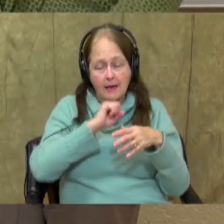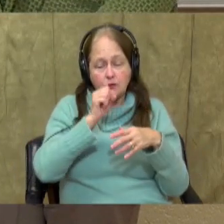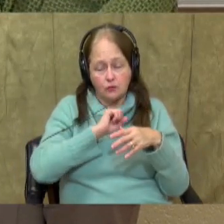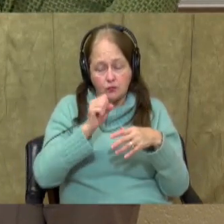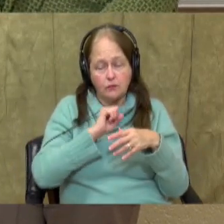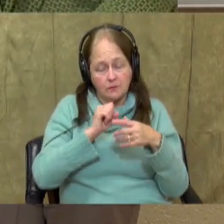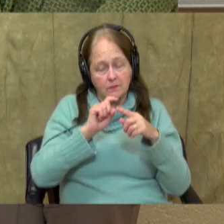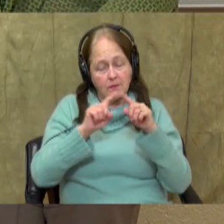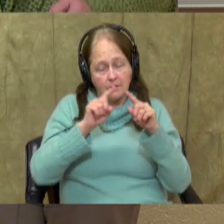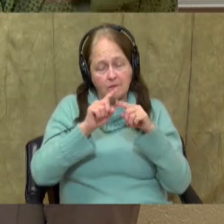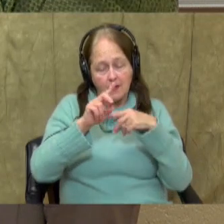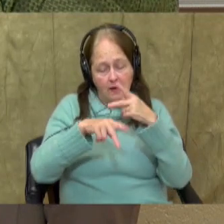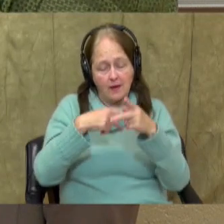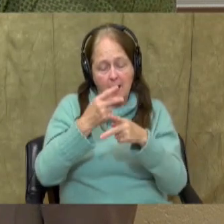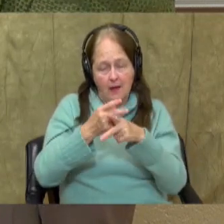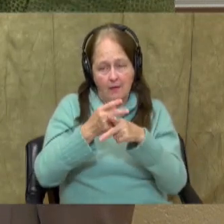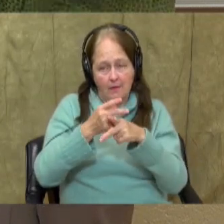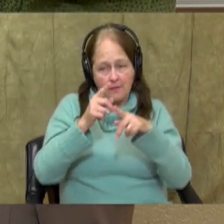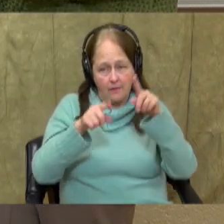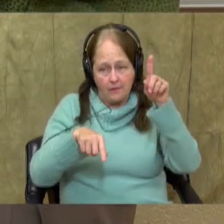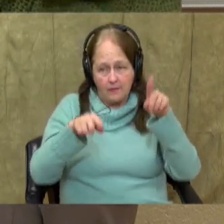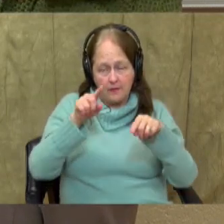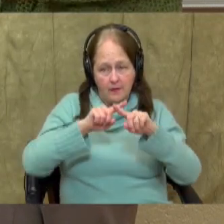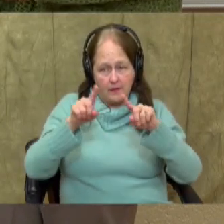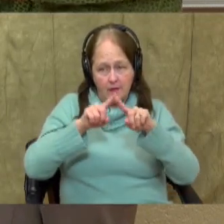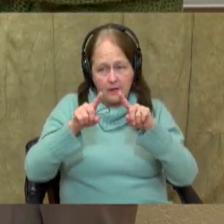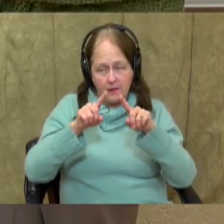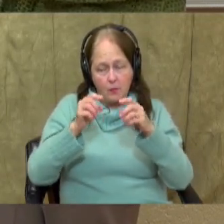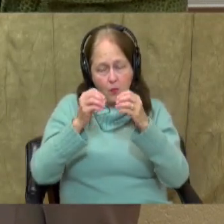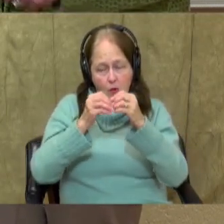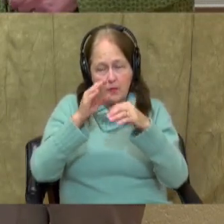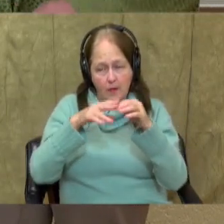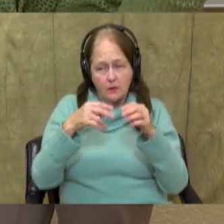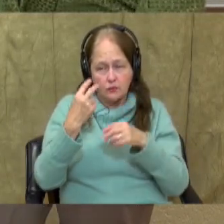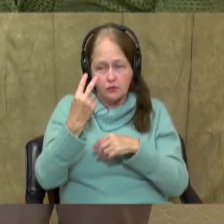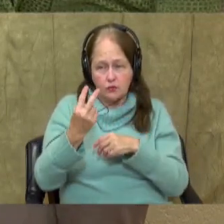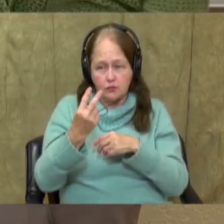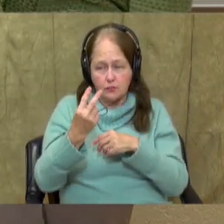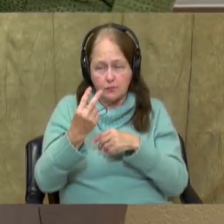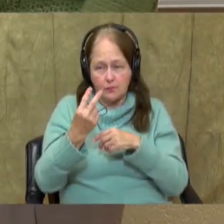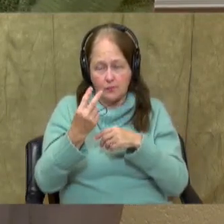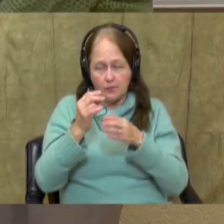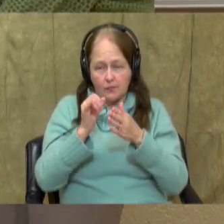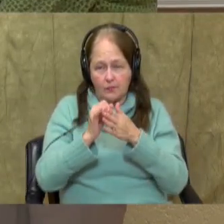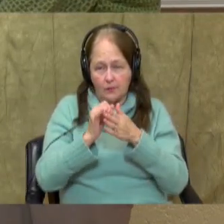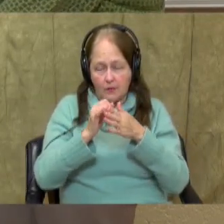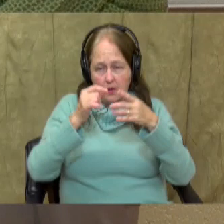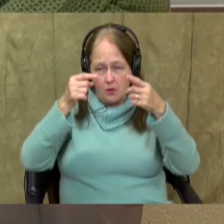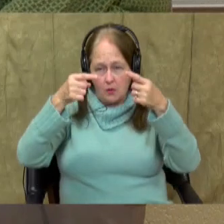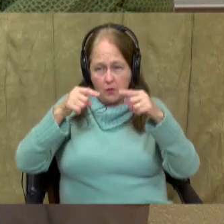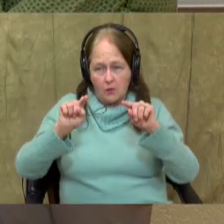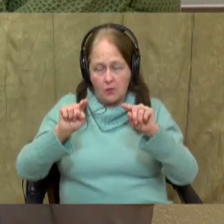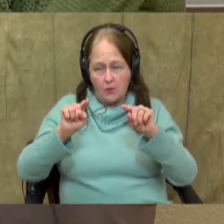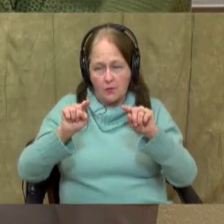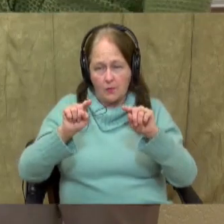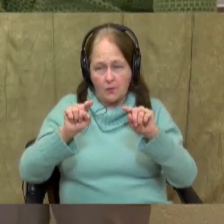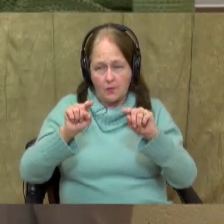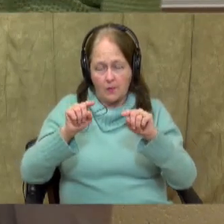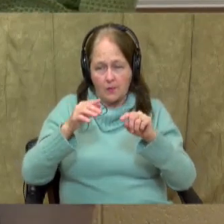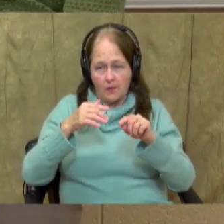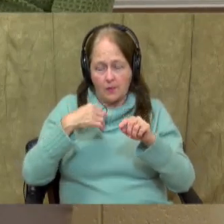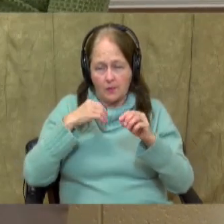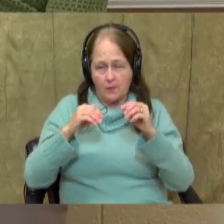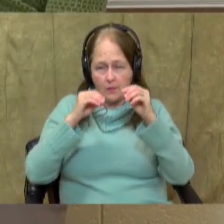Yes, there will be a variety of answers, more than 2. These were the results from the survey.